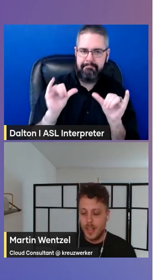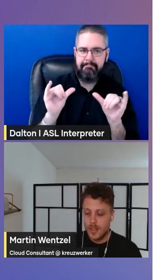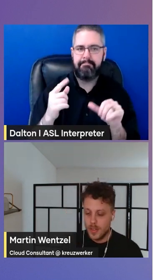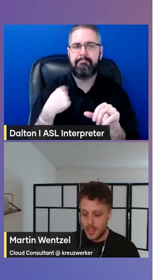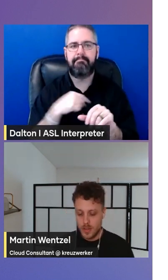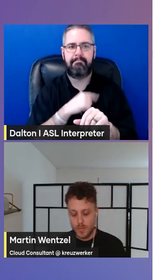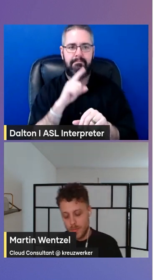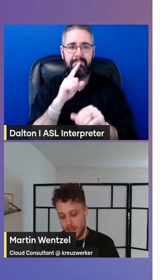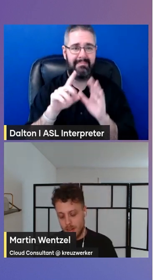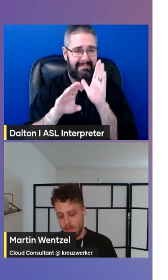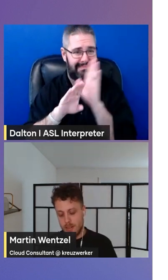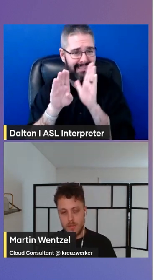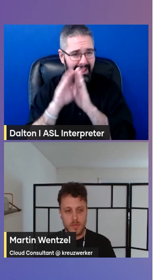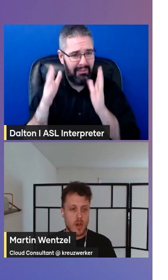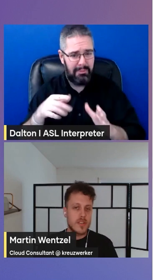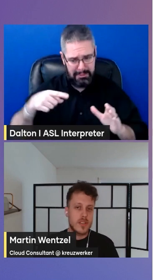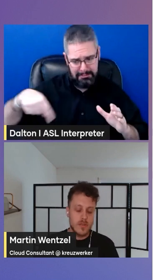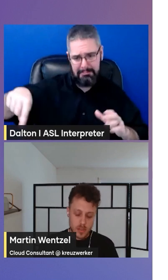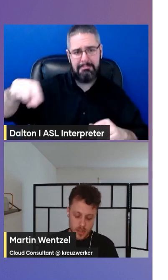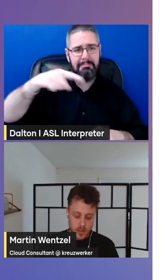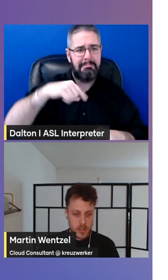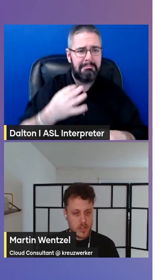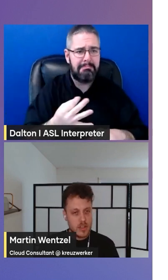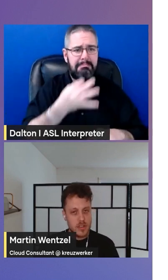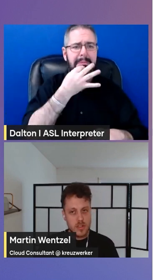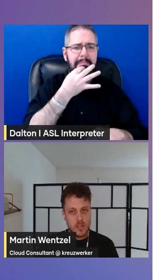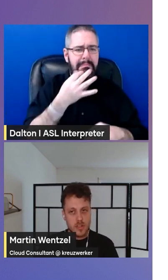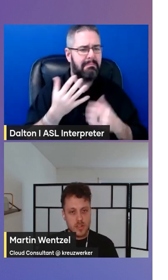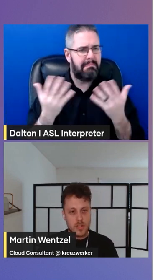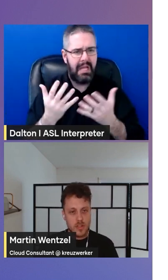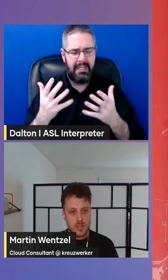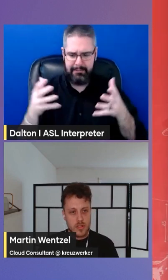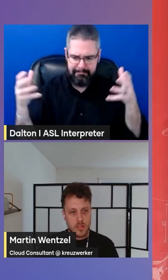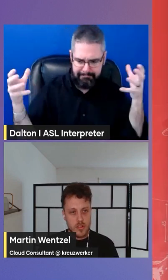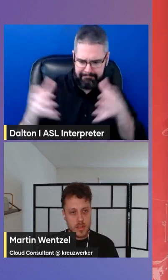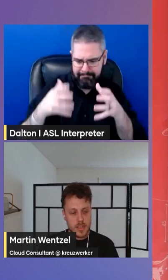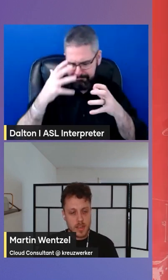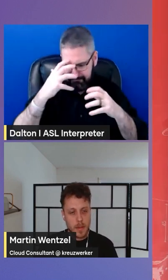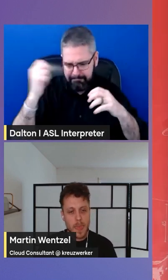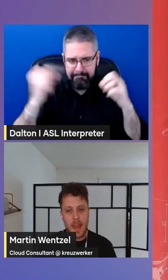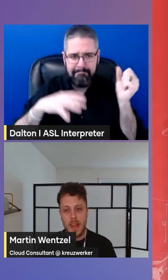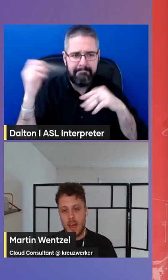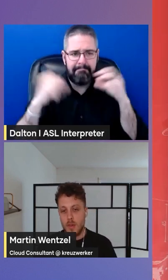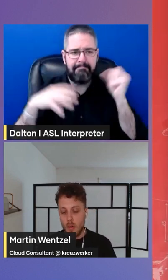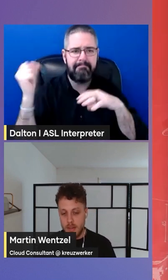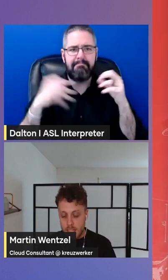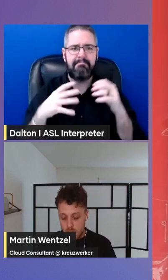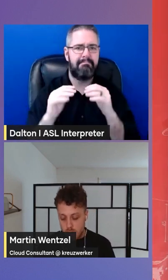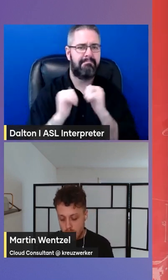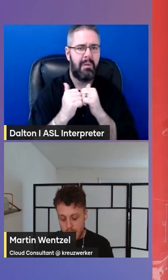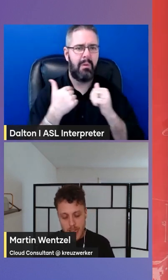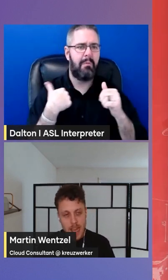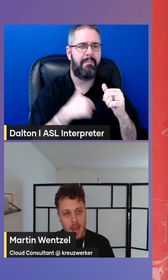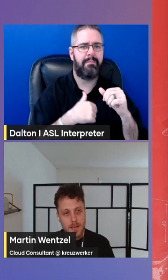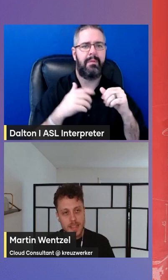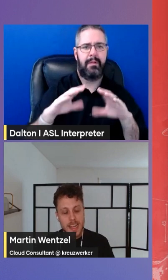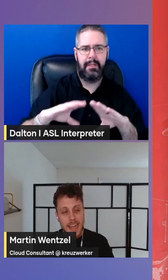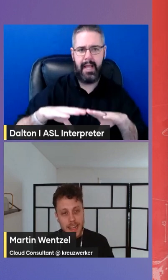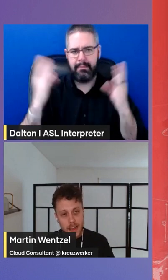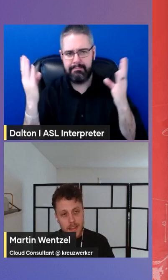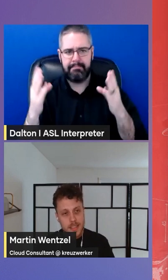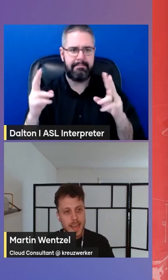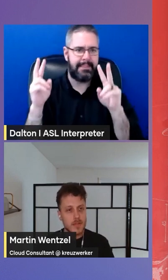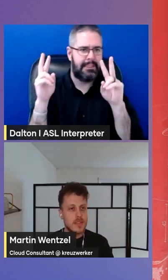developers, so what we always do is we go to GitHub and we open issue.